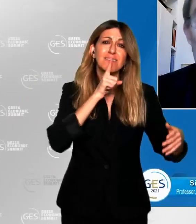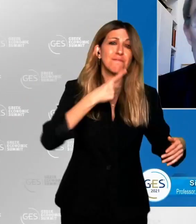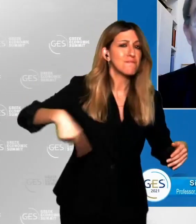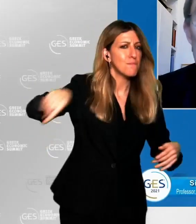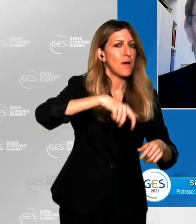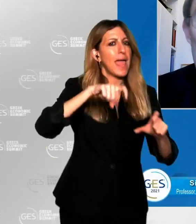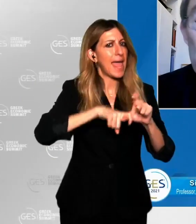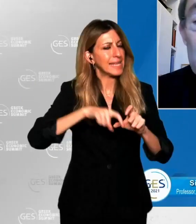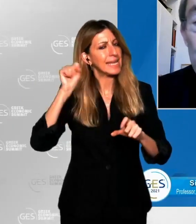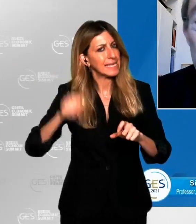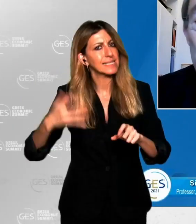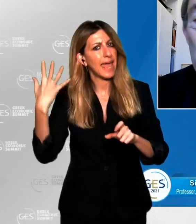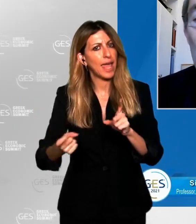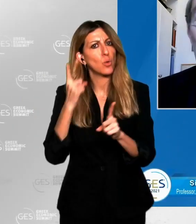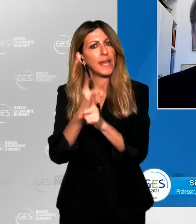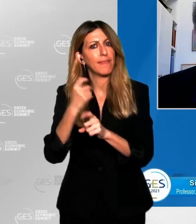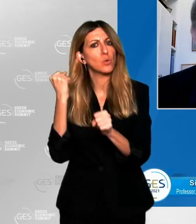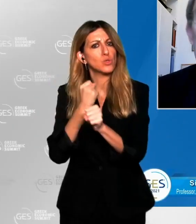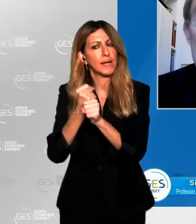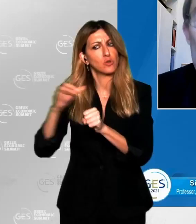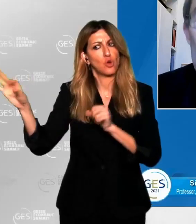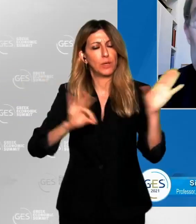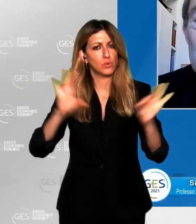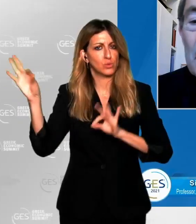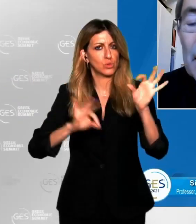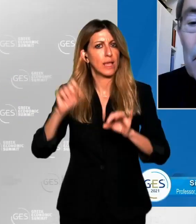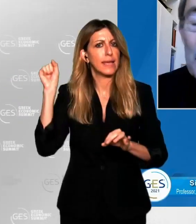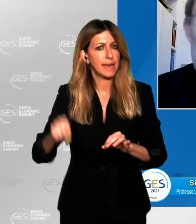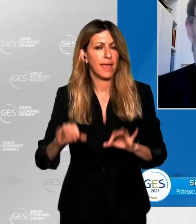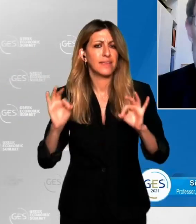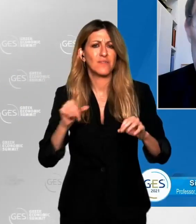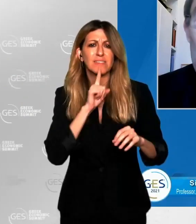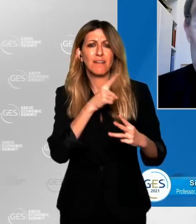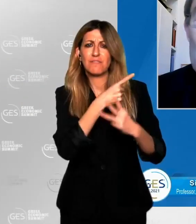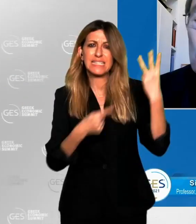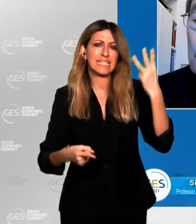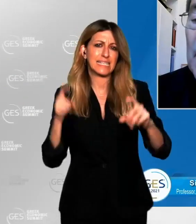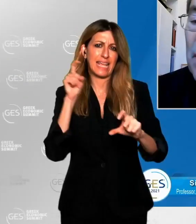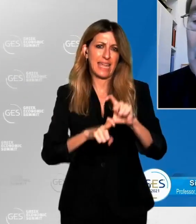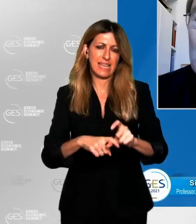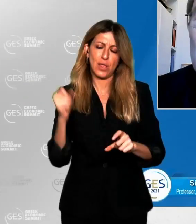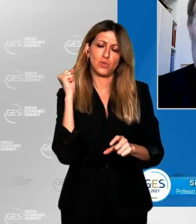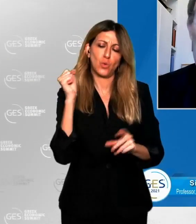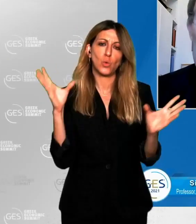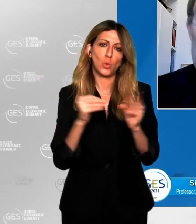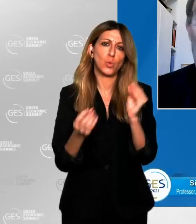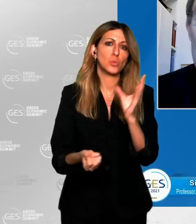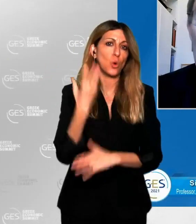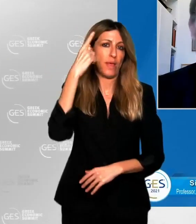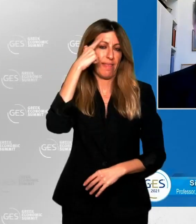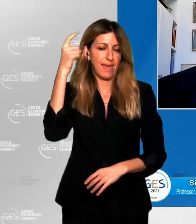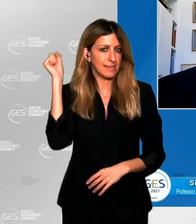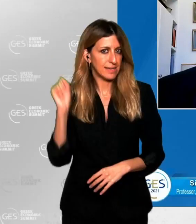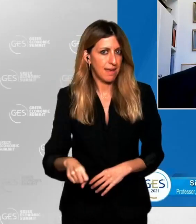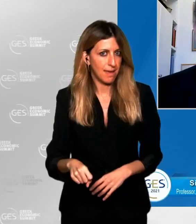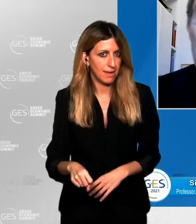because they drive innovation. But you might be surprised to hear that I don't believe that they're the companies that will